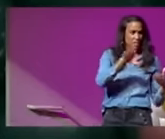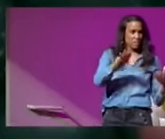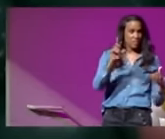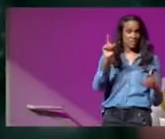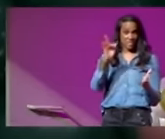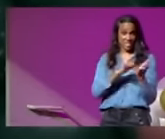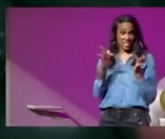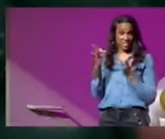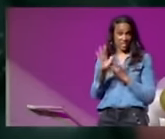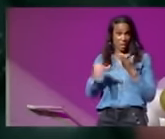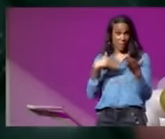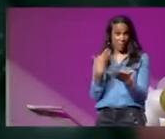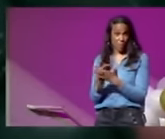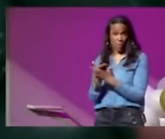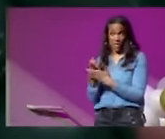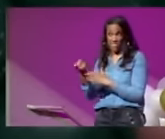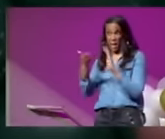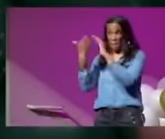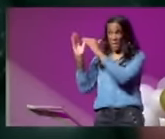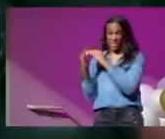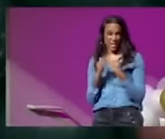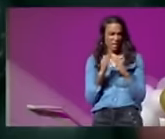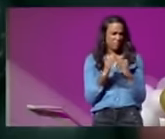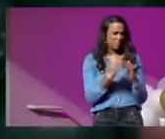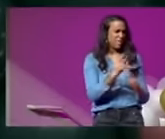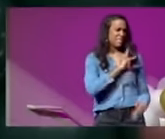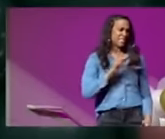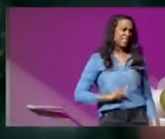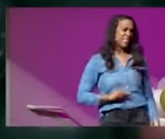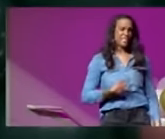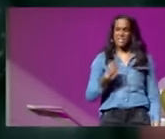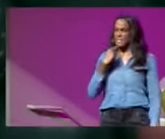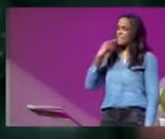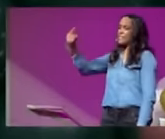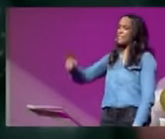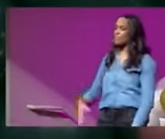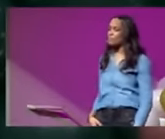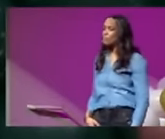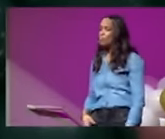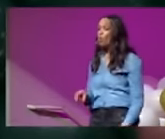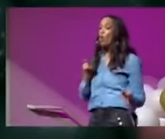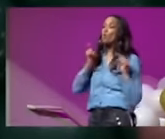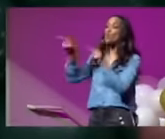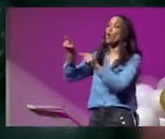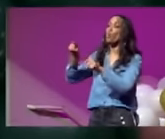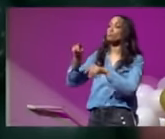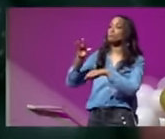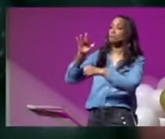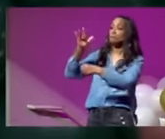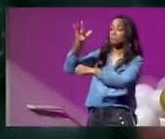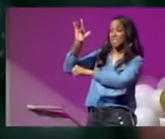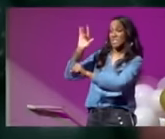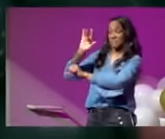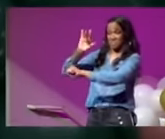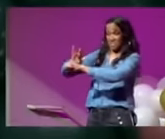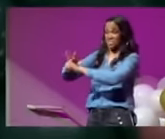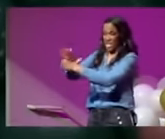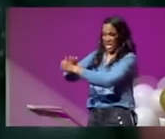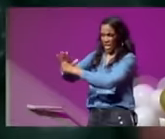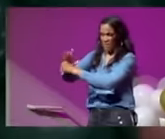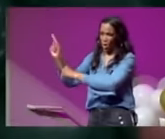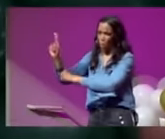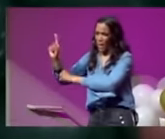Bethlehem. And of course, Herod tells the wise men head to Bethlehem. Here's why you know